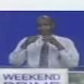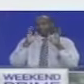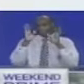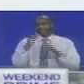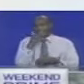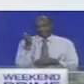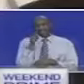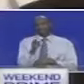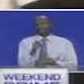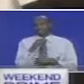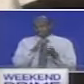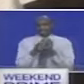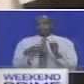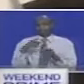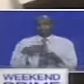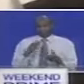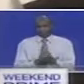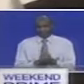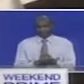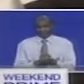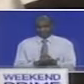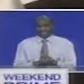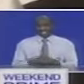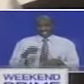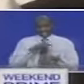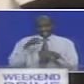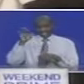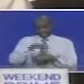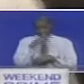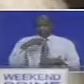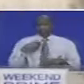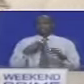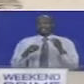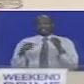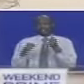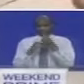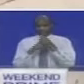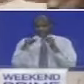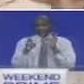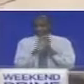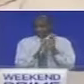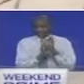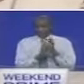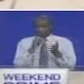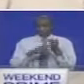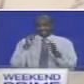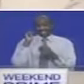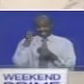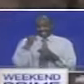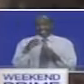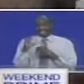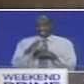maisha hao wananchi wetu. As a National Assembly, we will support that bill because we want Kenyans in the counties to